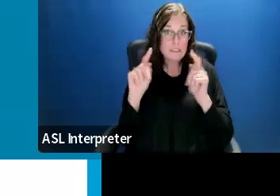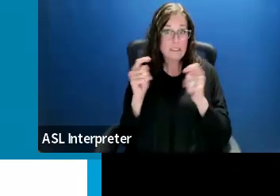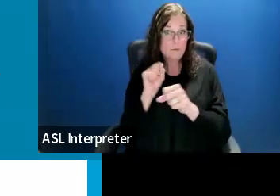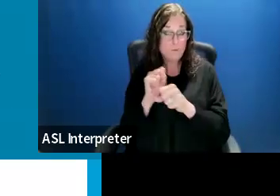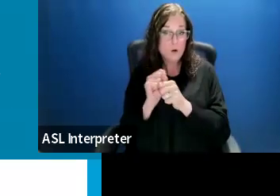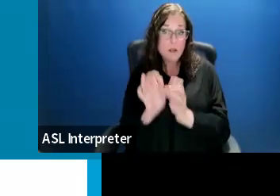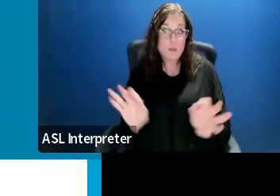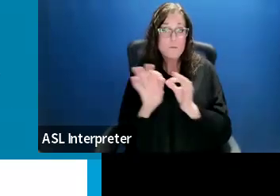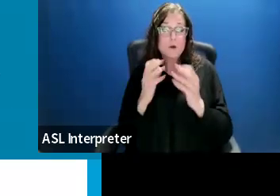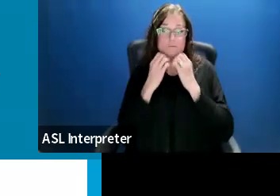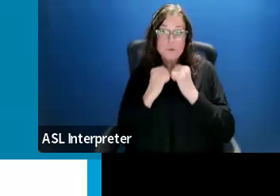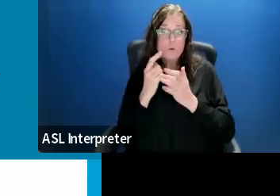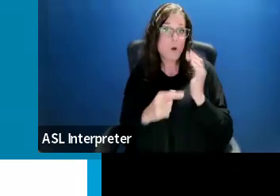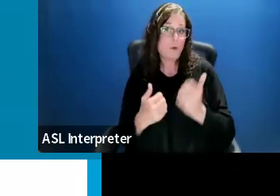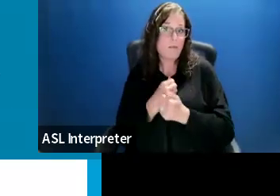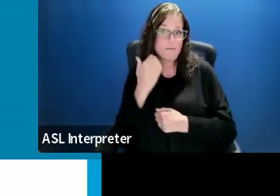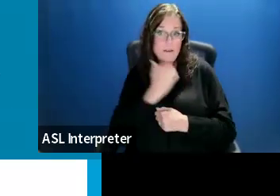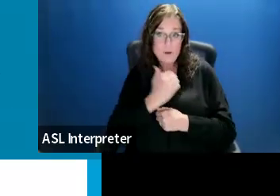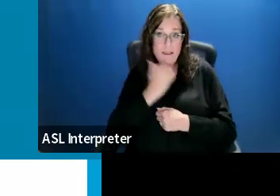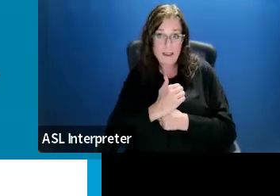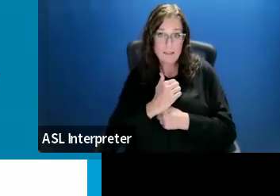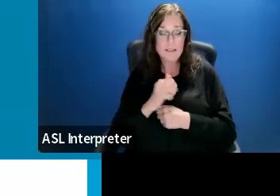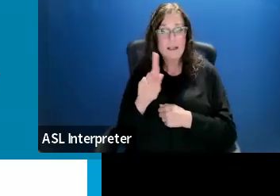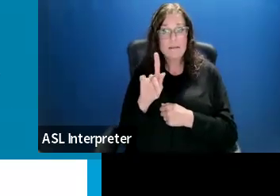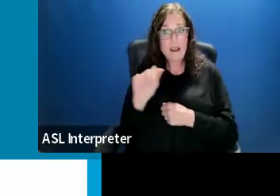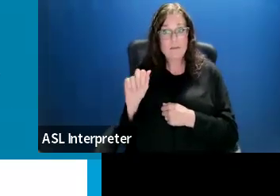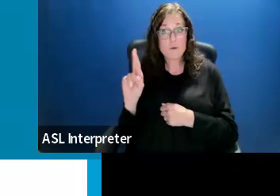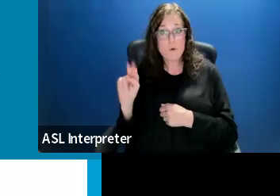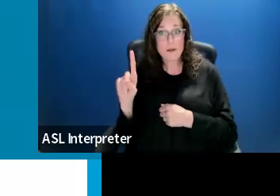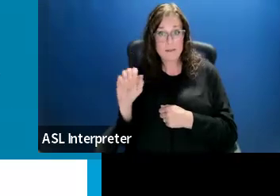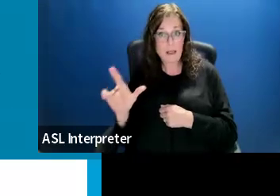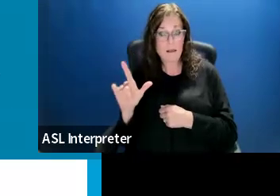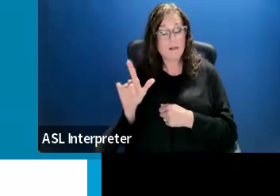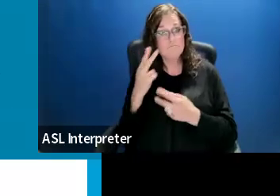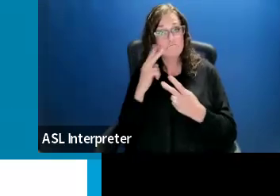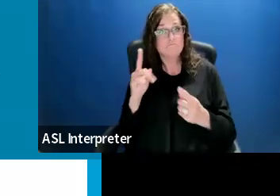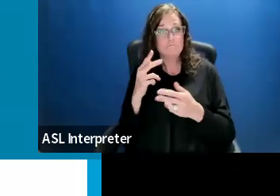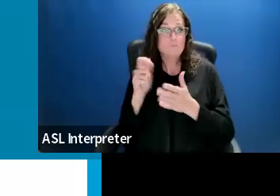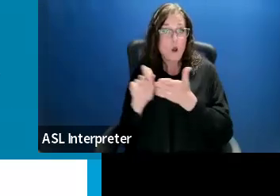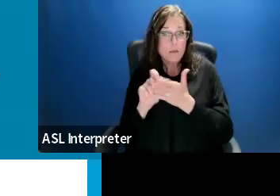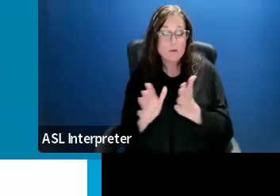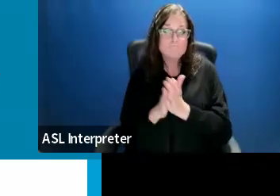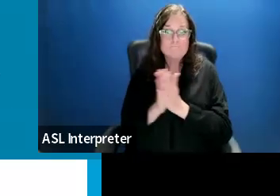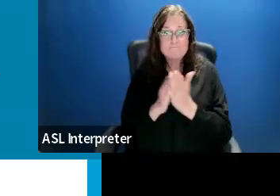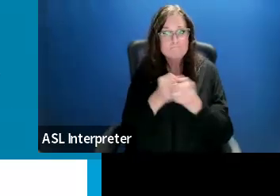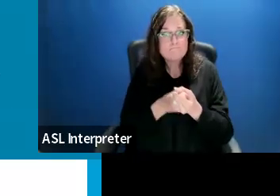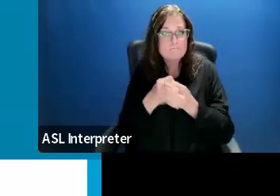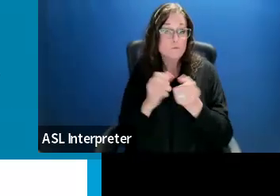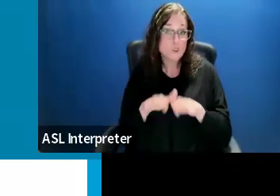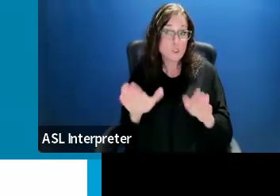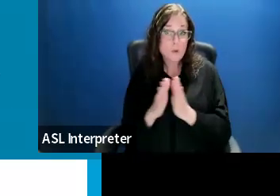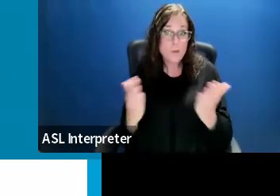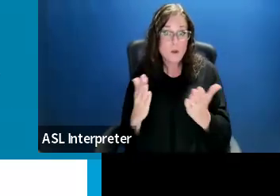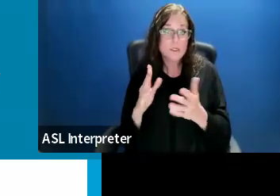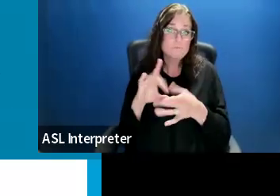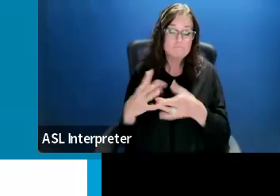and the importance of cherishing what we love every day. Catherine Rundell is an acclaimed author and passionate advocate for children's books who